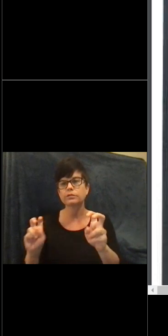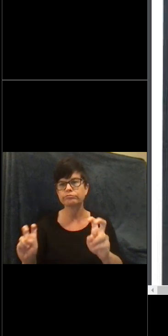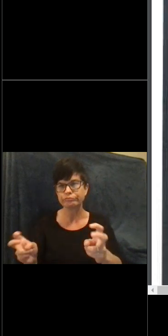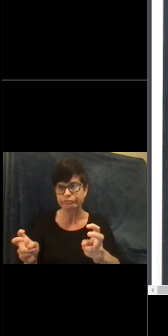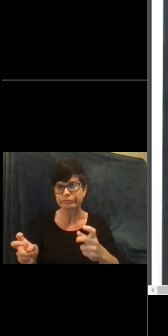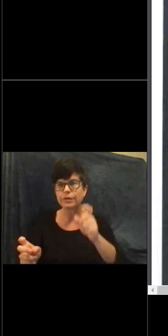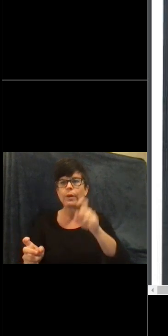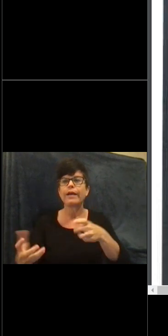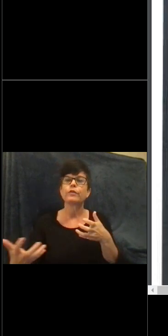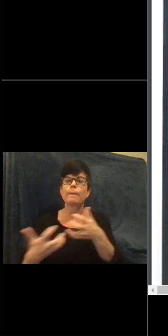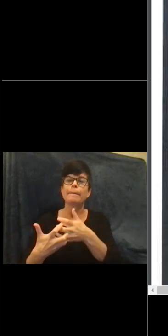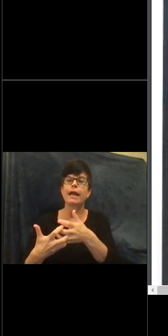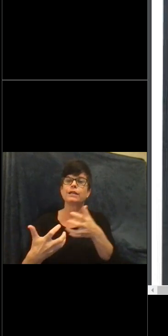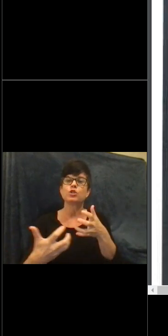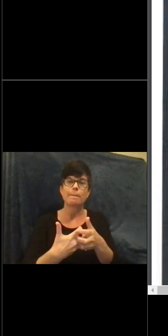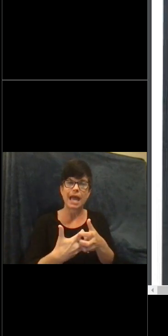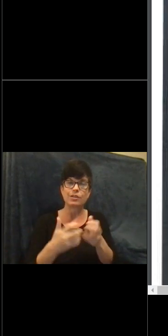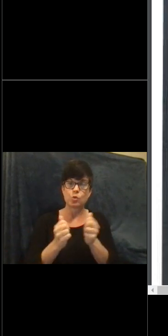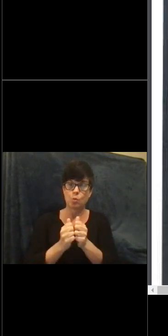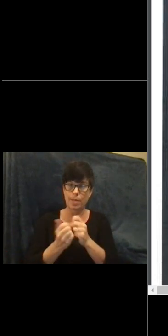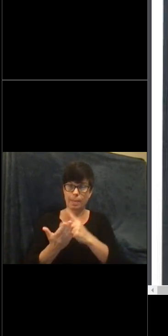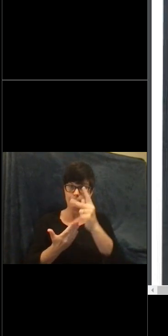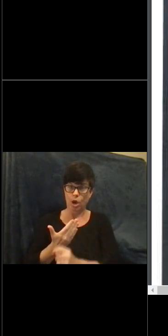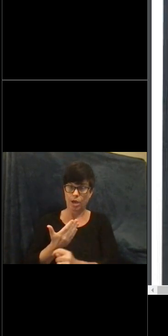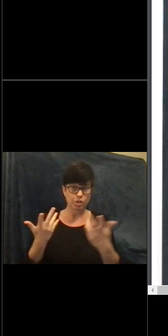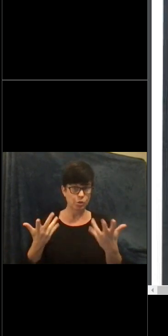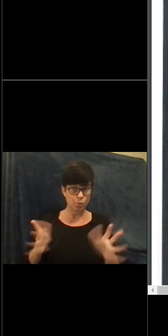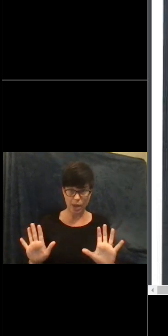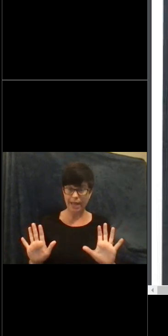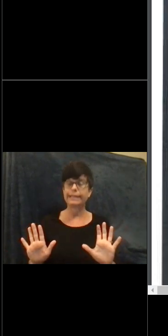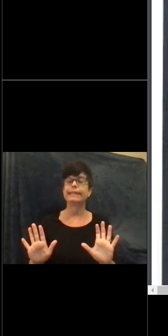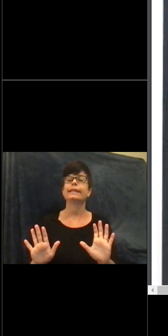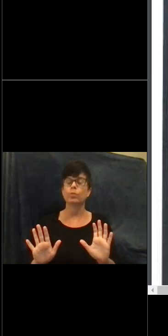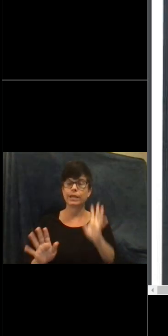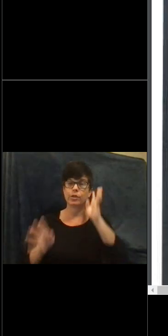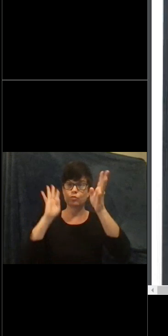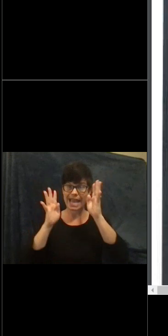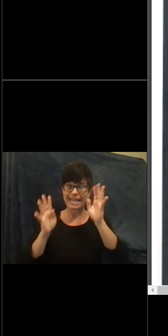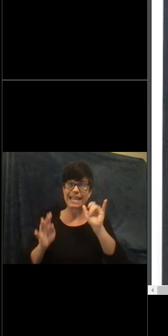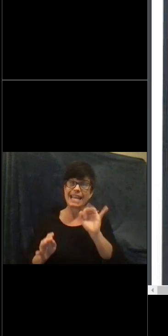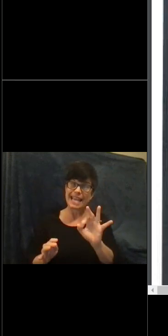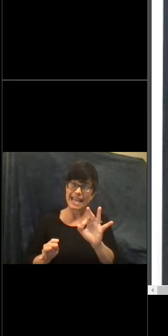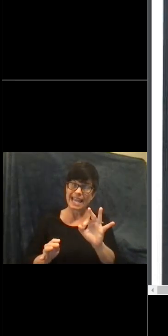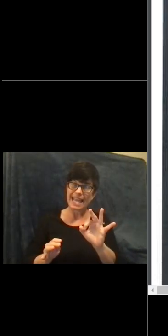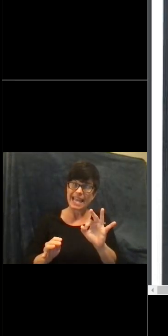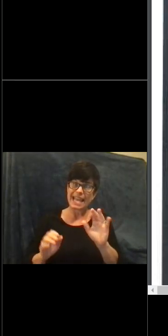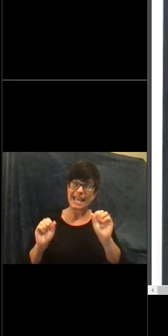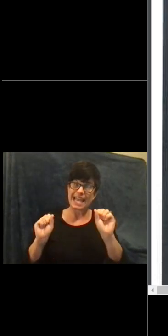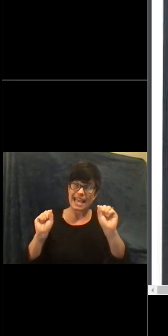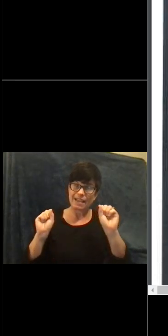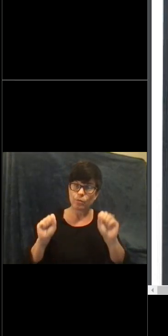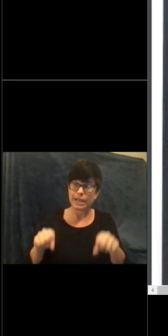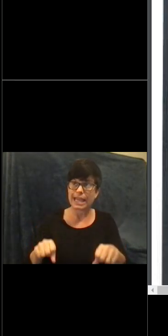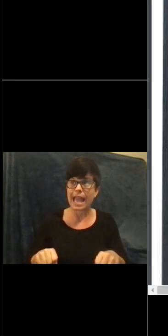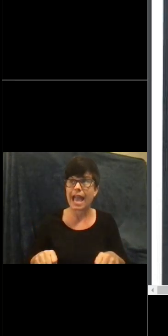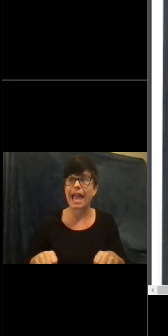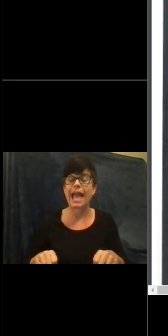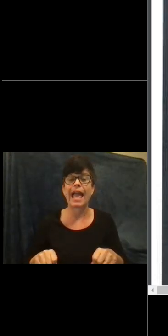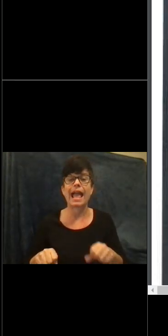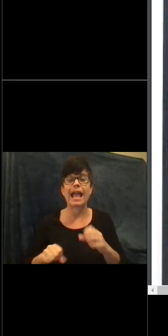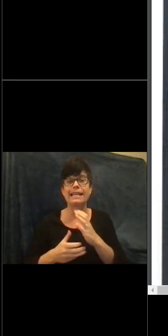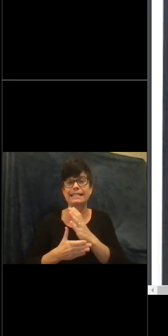within the box with the project that we presented. If there's some relief that we can get with the box, as far as some of